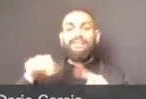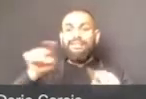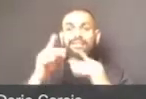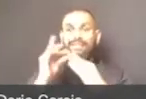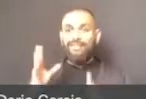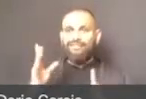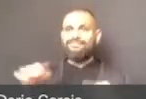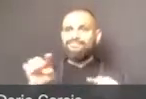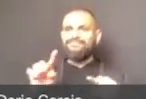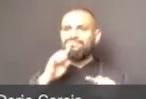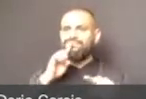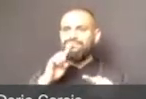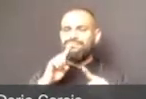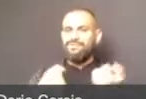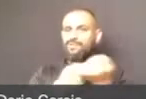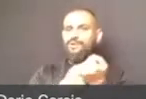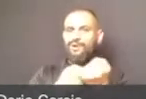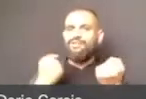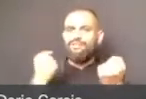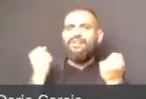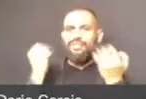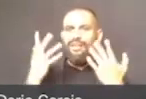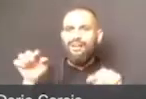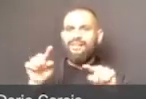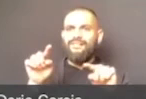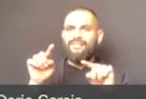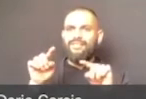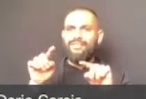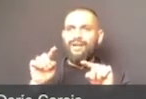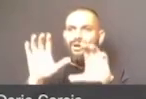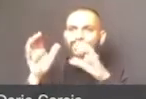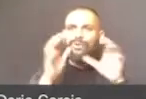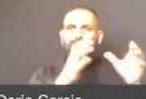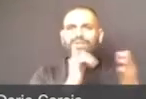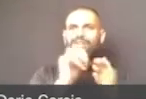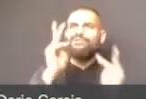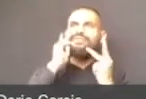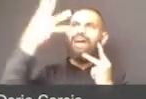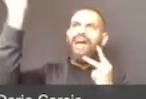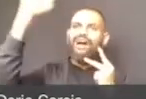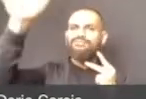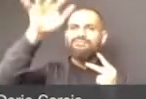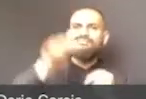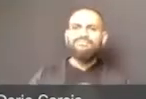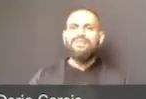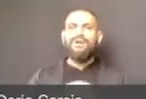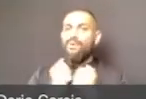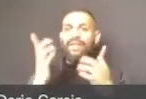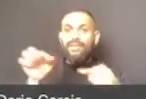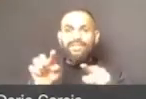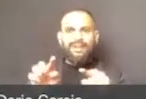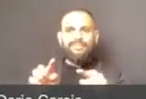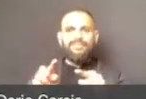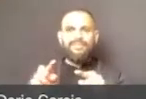really support a lot of the crews and the folks that you see out in the field. Without these folks and the roughly 100, they're the